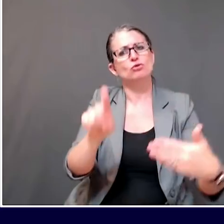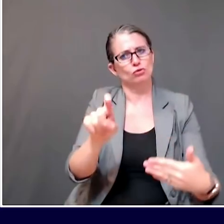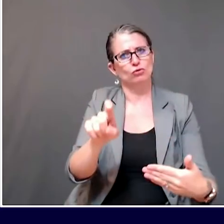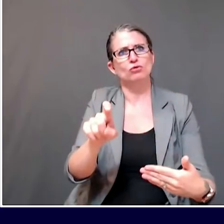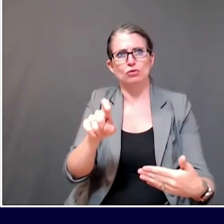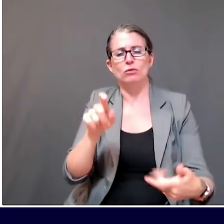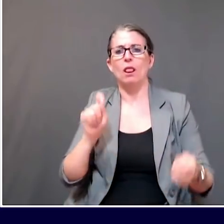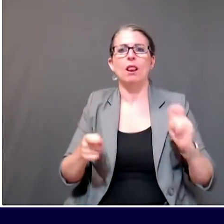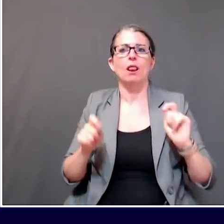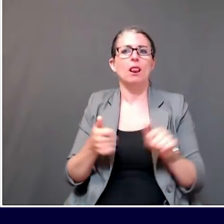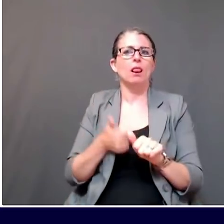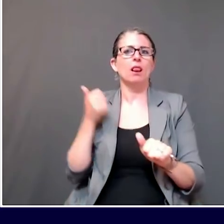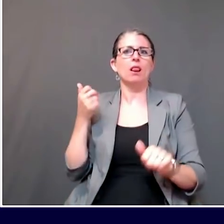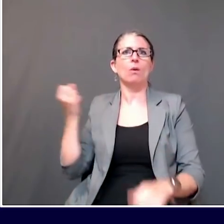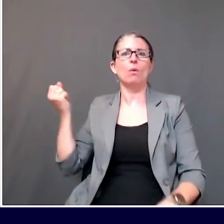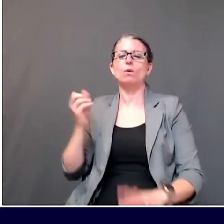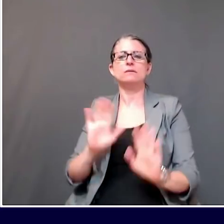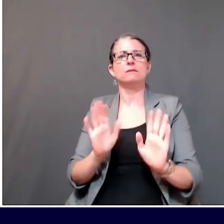to the commissioner.